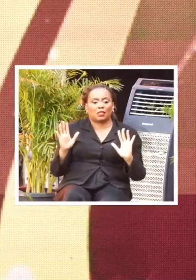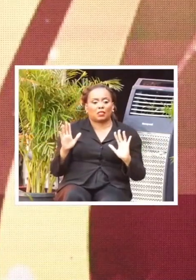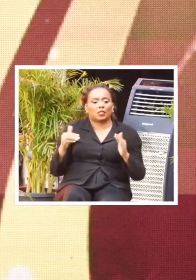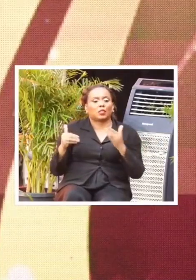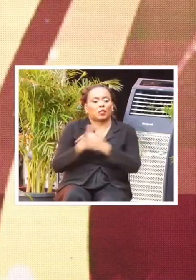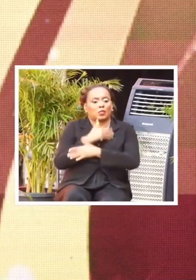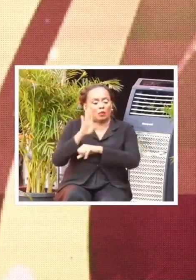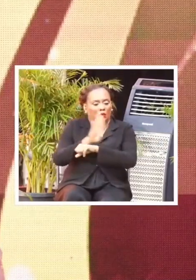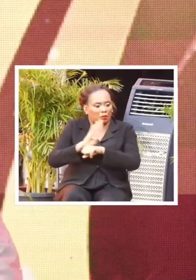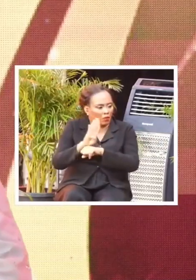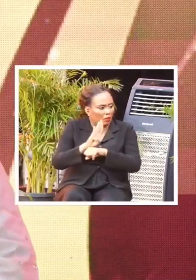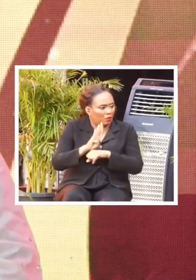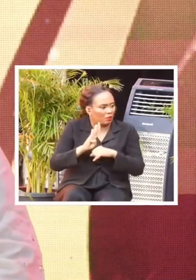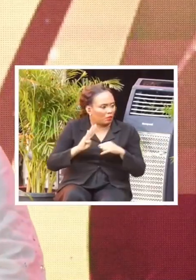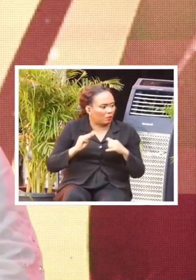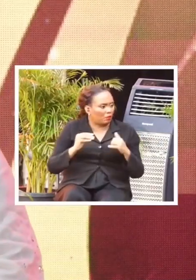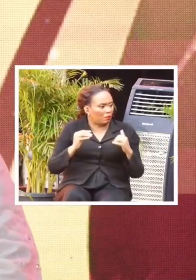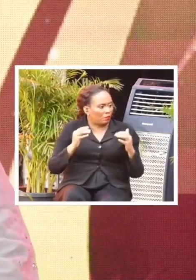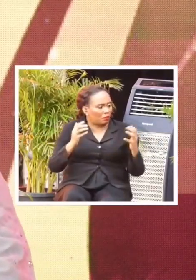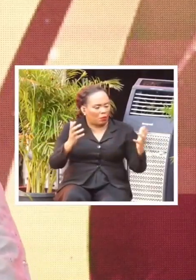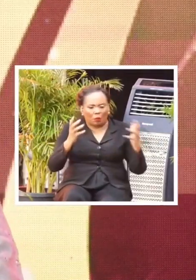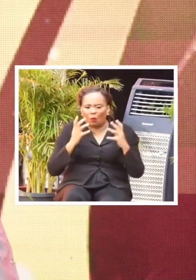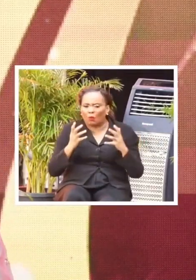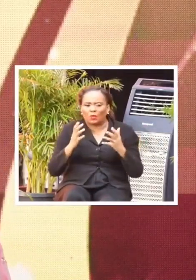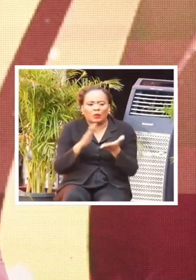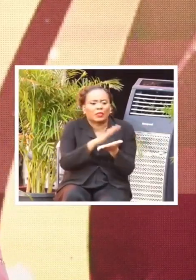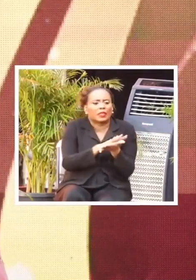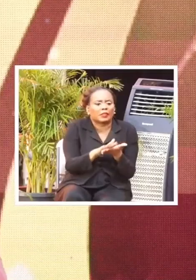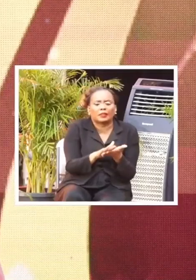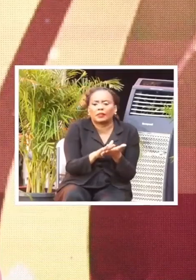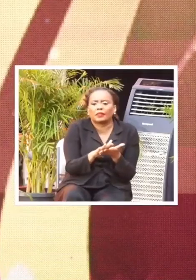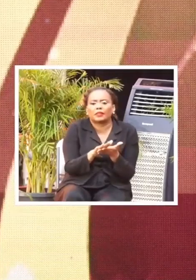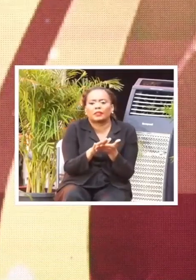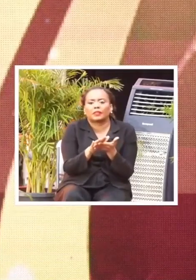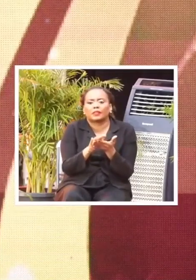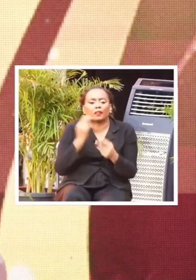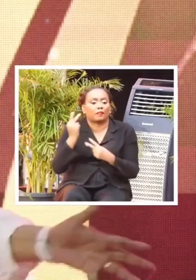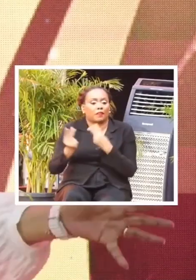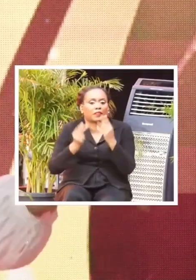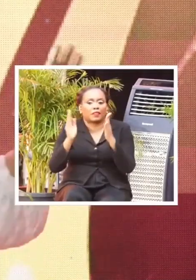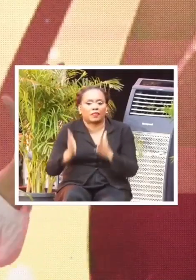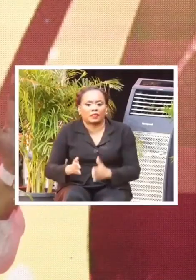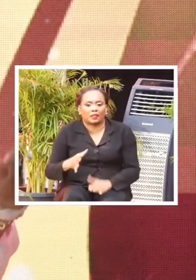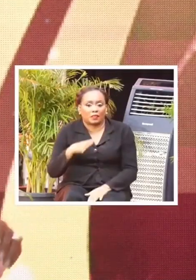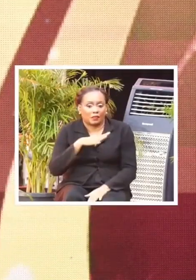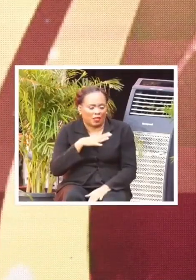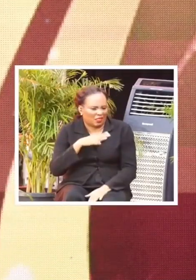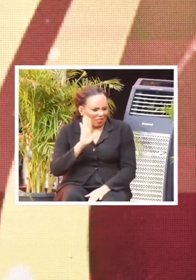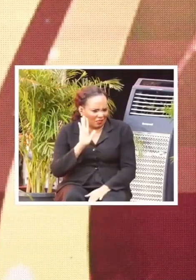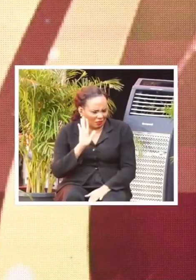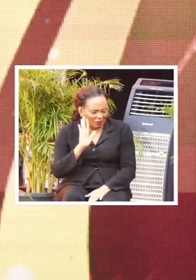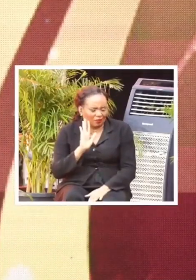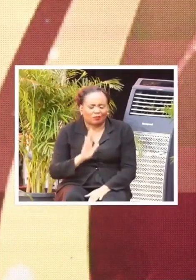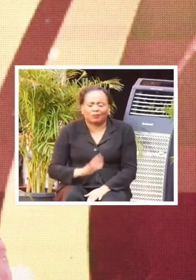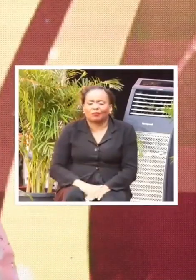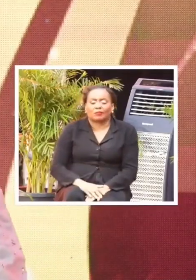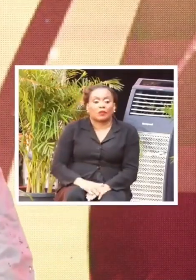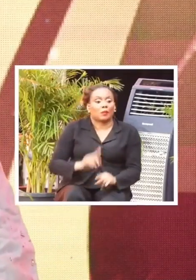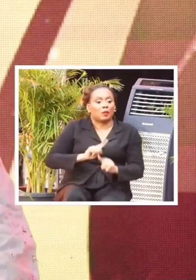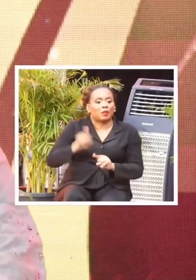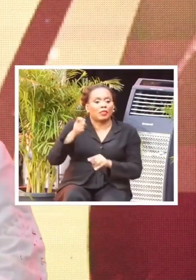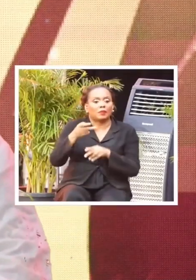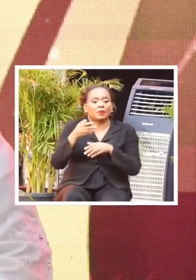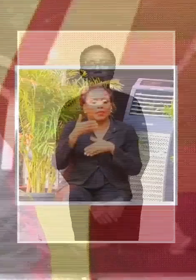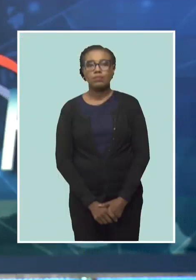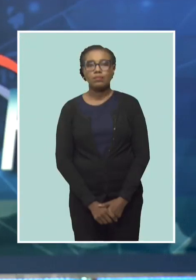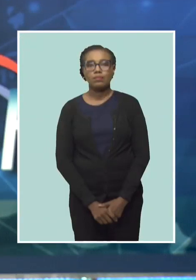ours, we commit not only to being kind to tourists, because tourism is our business, we need to be kind to